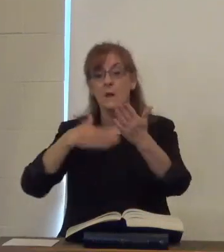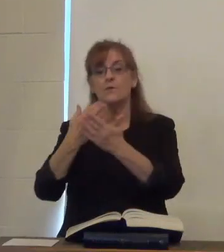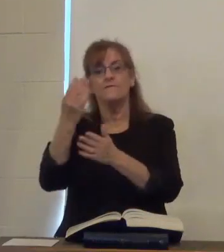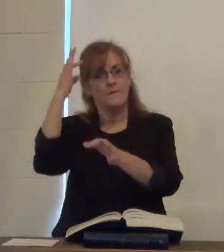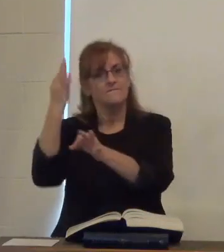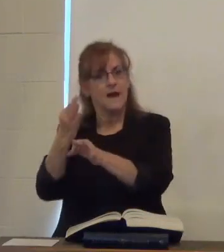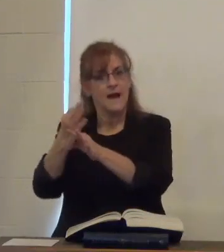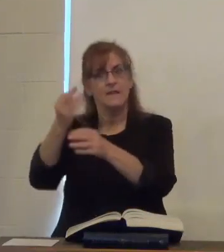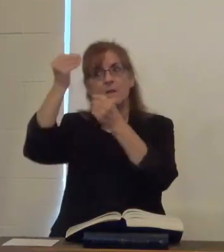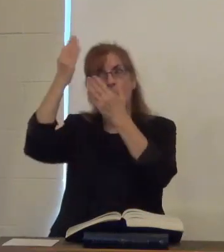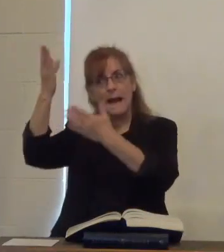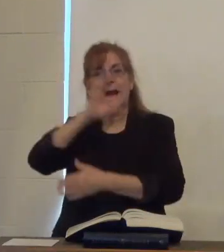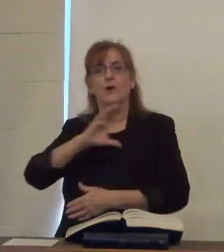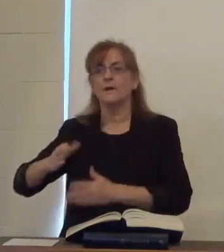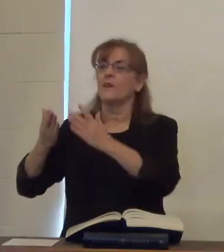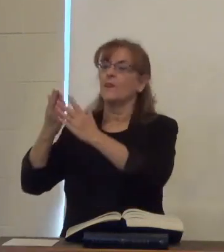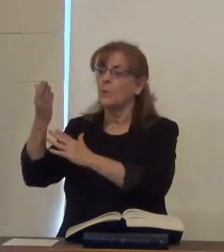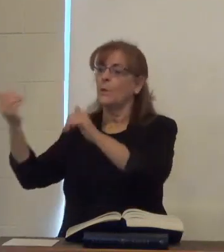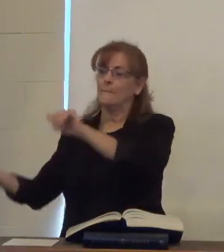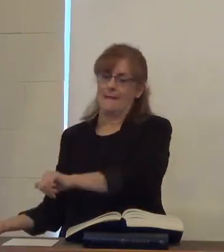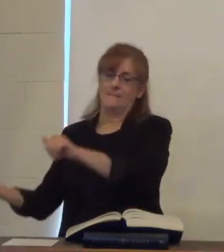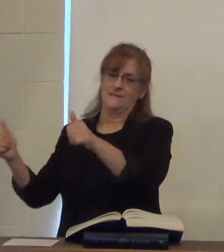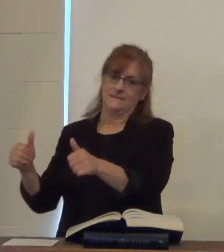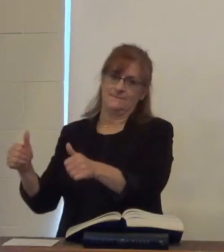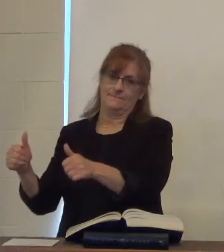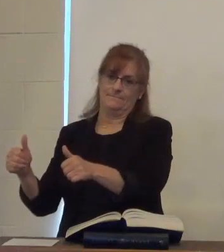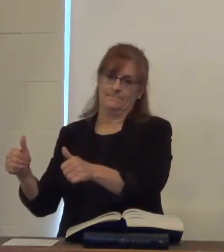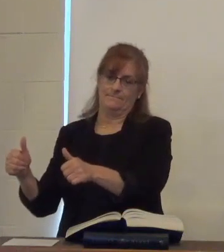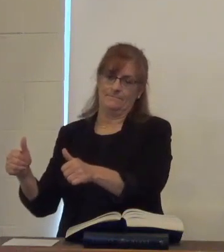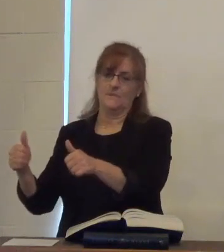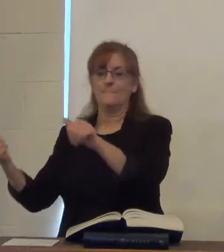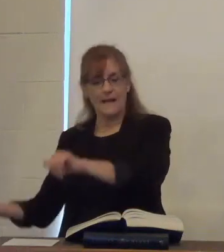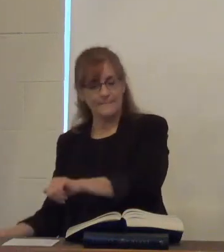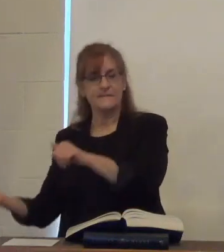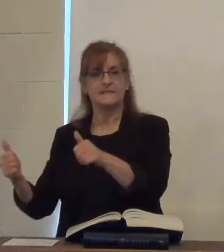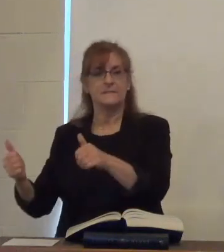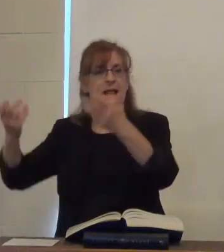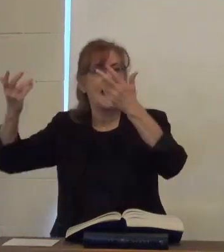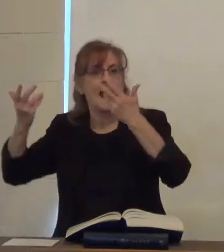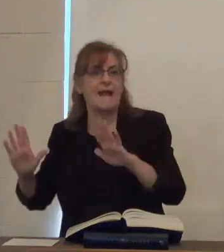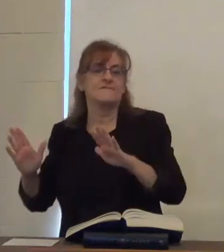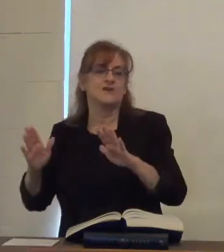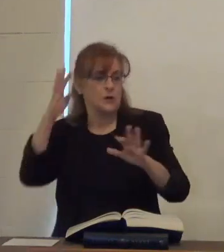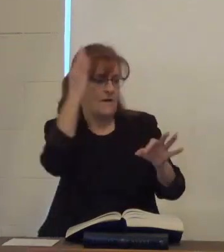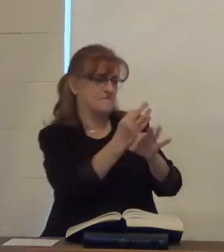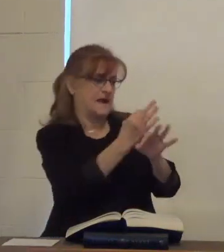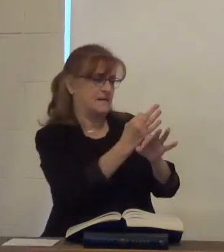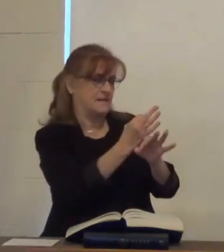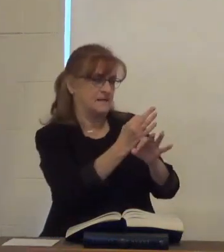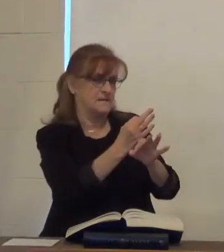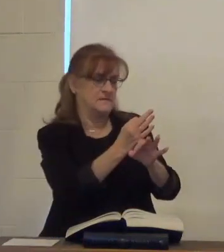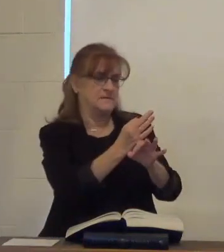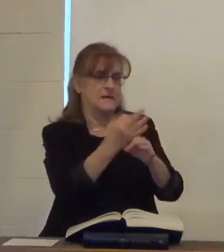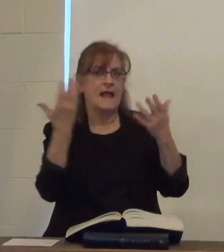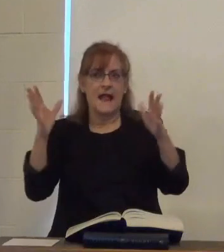and obedience to Christ through baptism. This is baptism after faith in Christ,